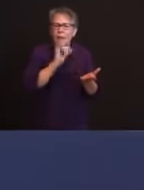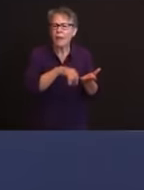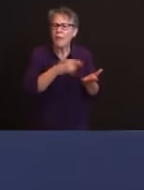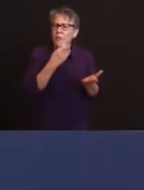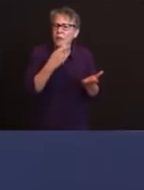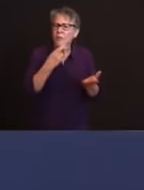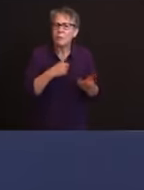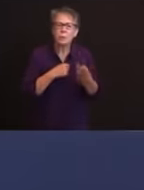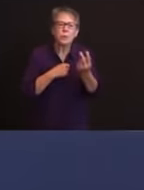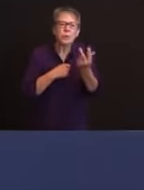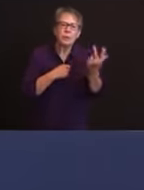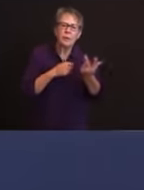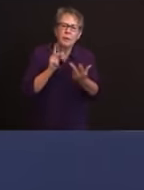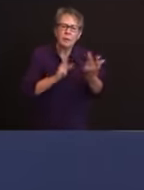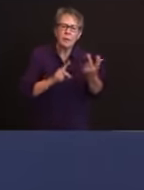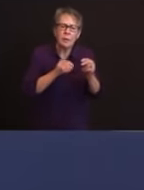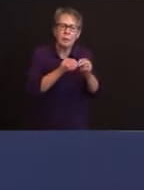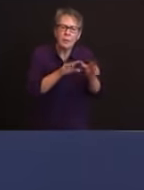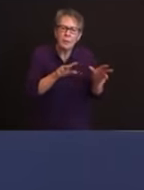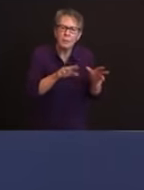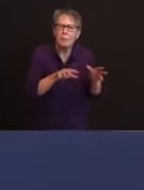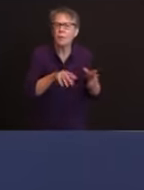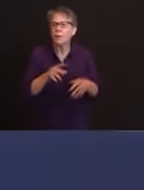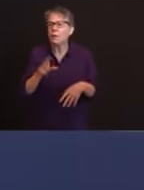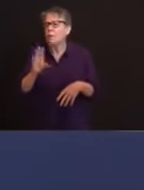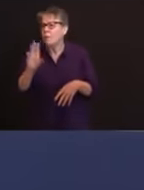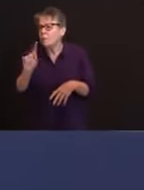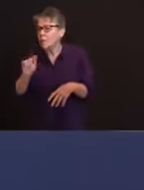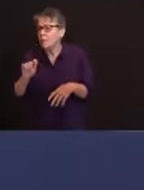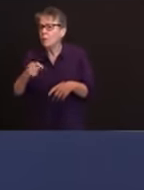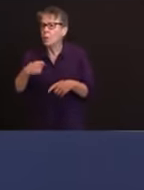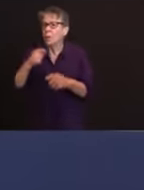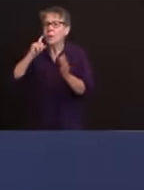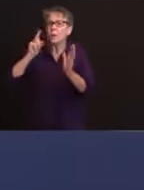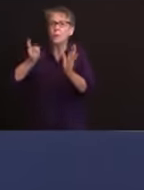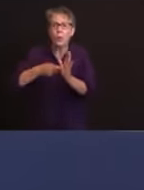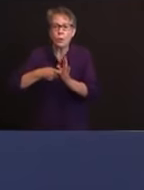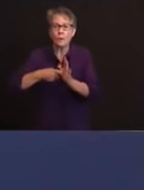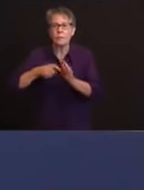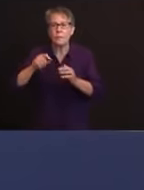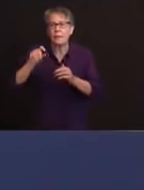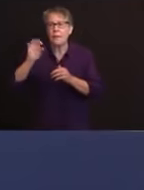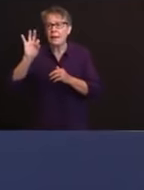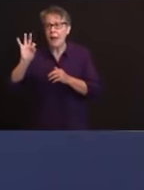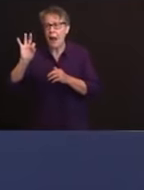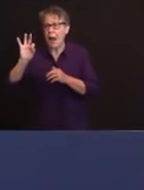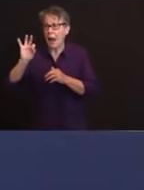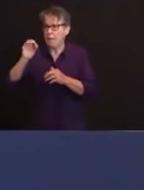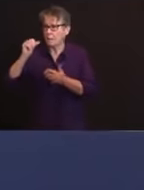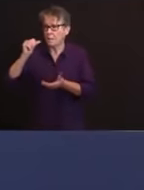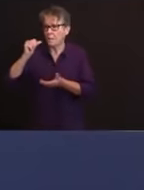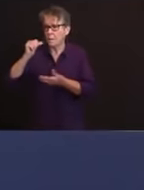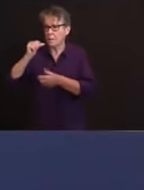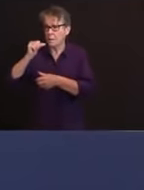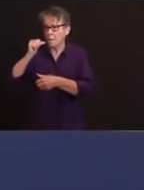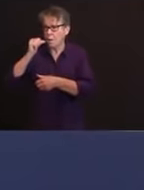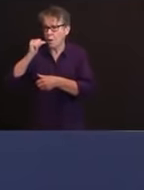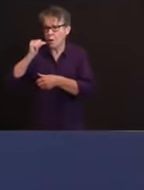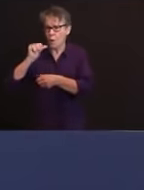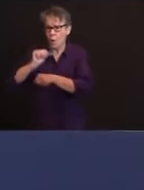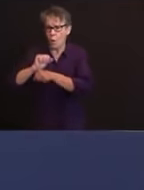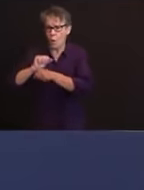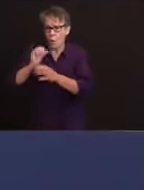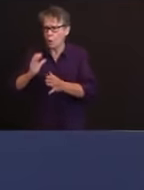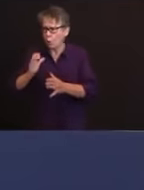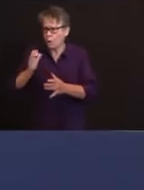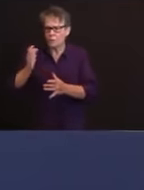cases. But actually, we had at least 9 bartenders and servers got COVID in this setting, and we had to put out an alert. And I'll just